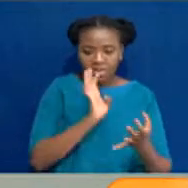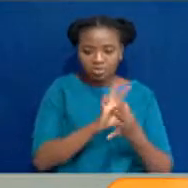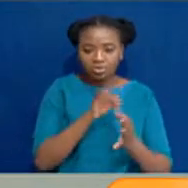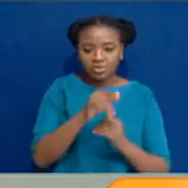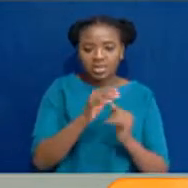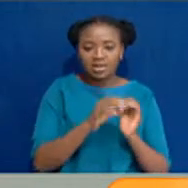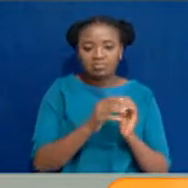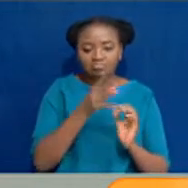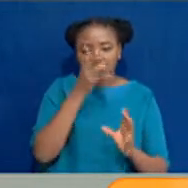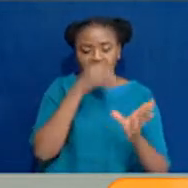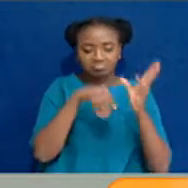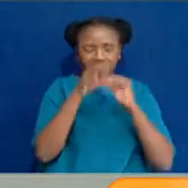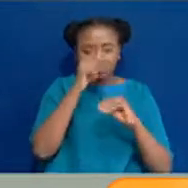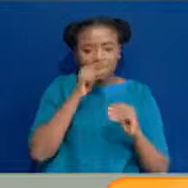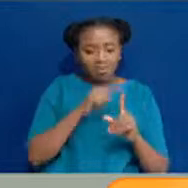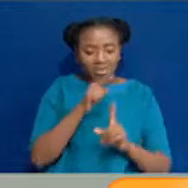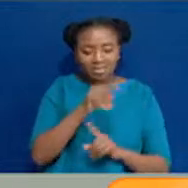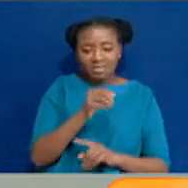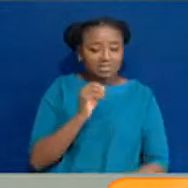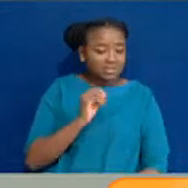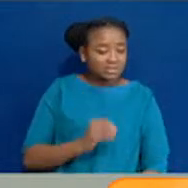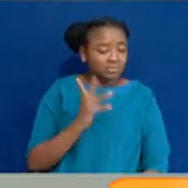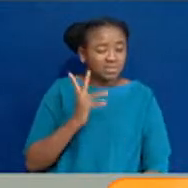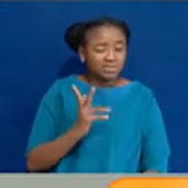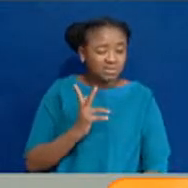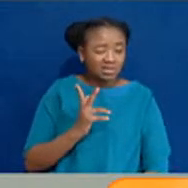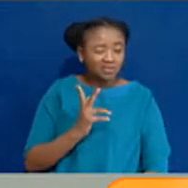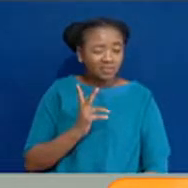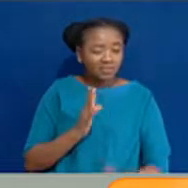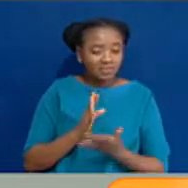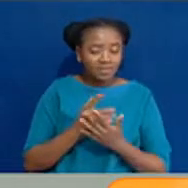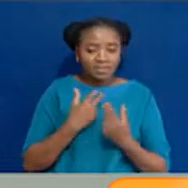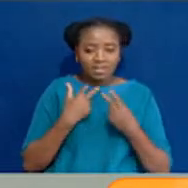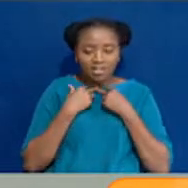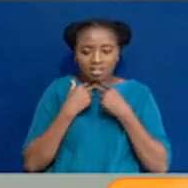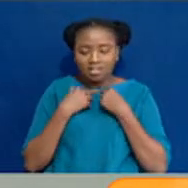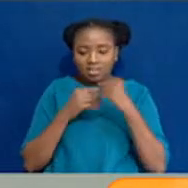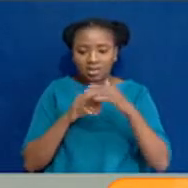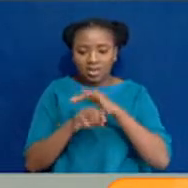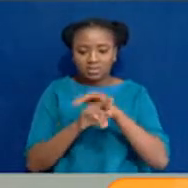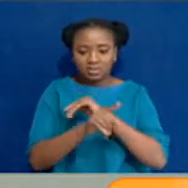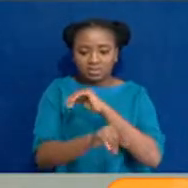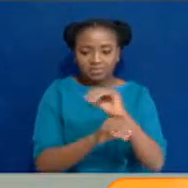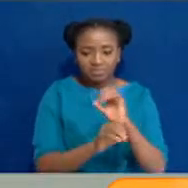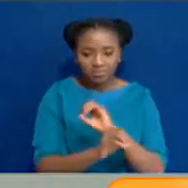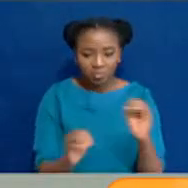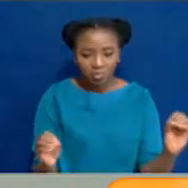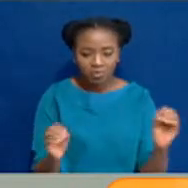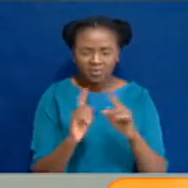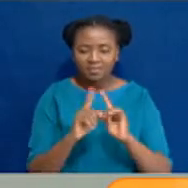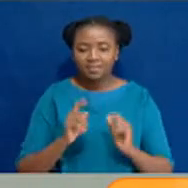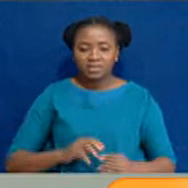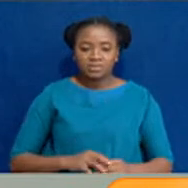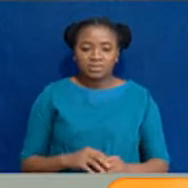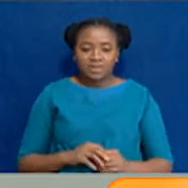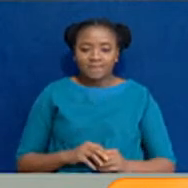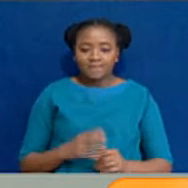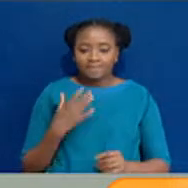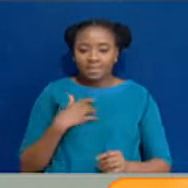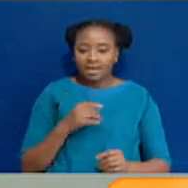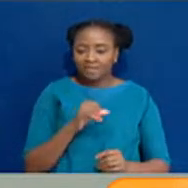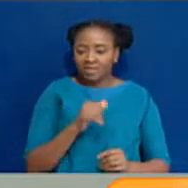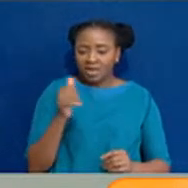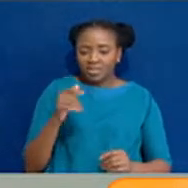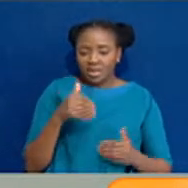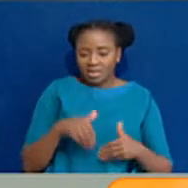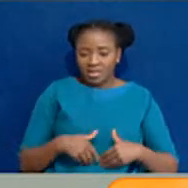has seen the courses cost an arm and a leg, barring many from accessing the skills. But as Edward Chweya tells us, a pair of young